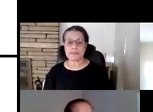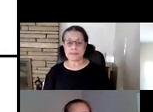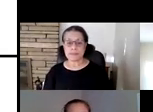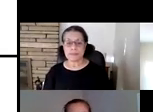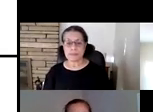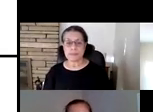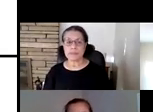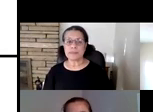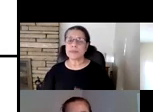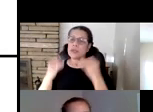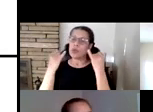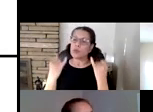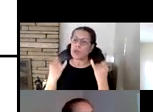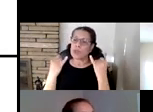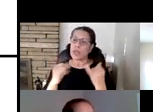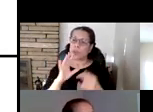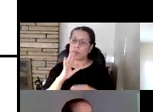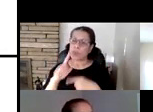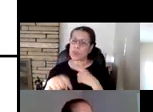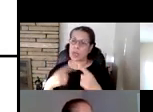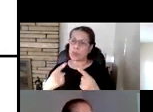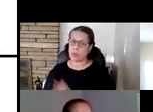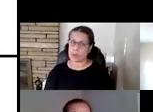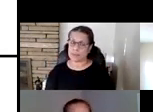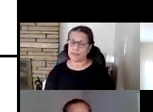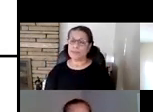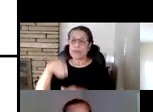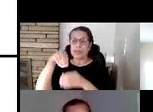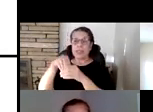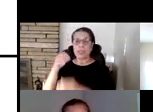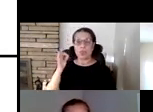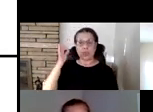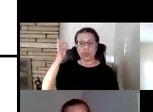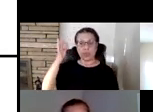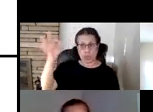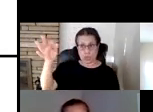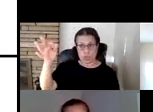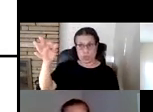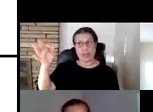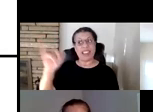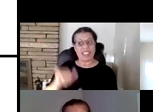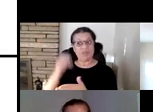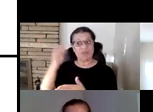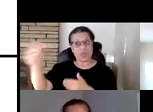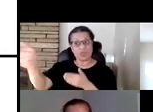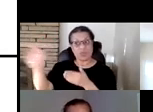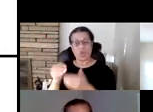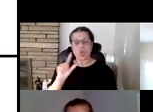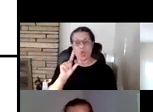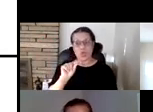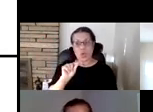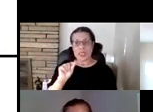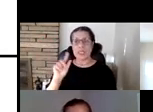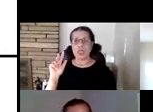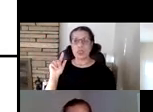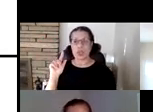What we want to talk about tonight is in the future, and the future is getting closer. In 2023, the MBTA is